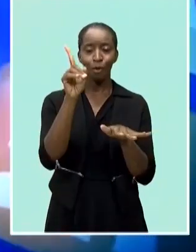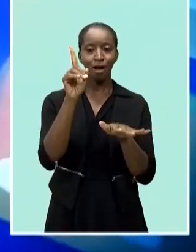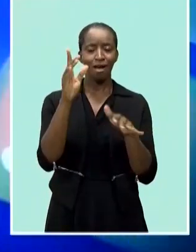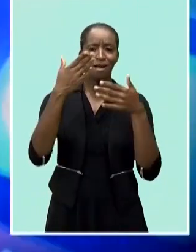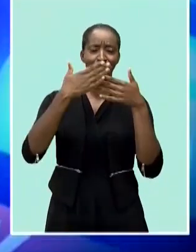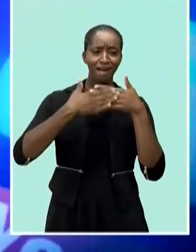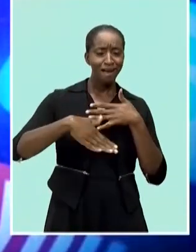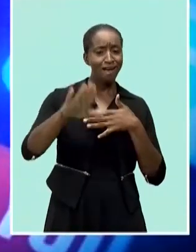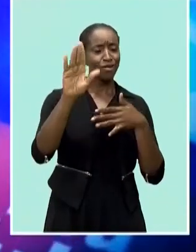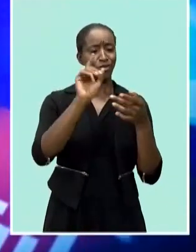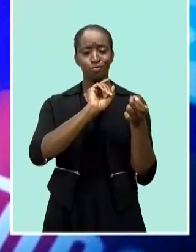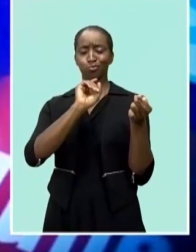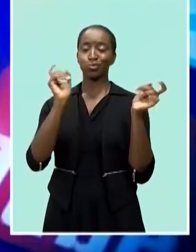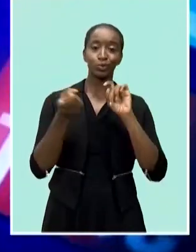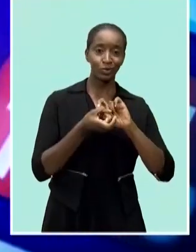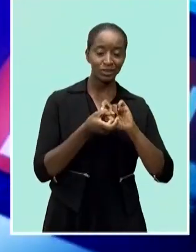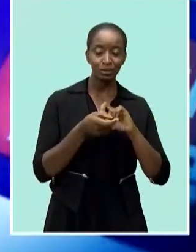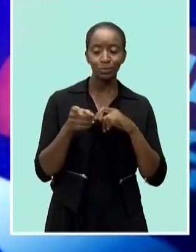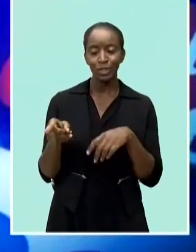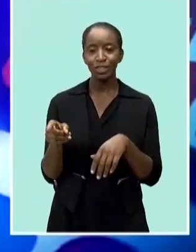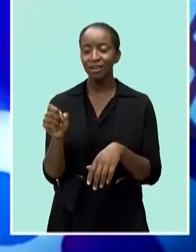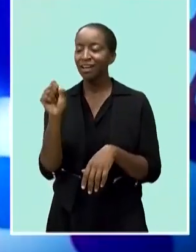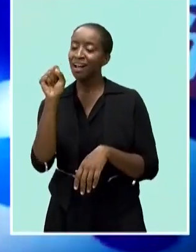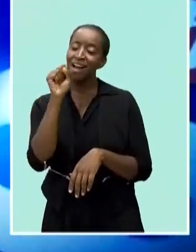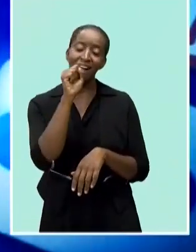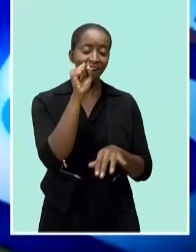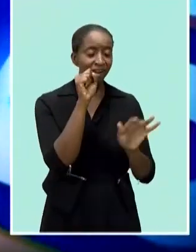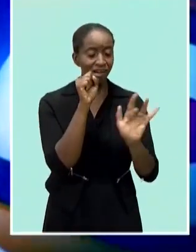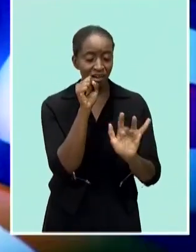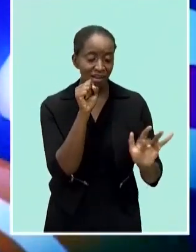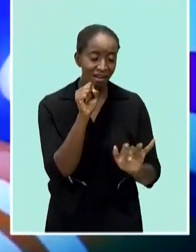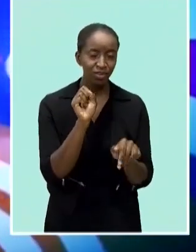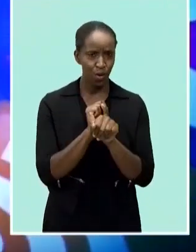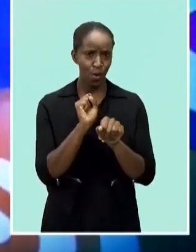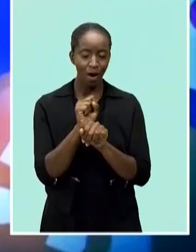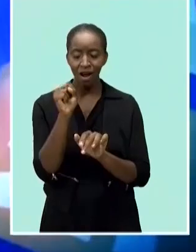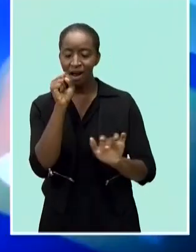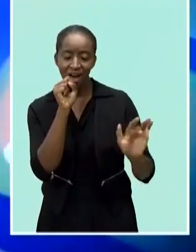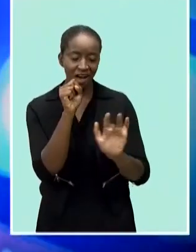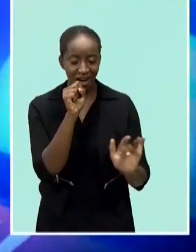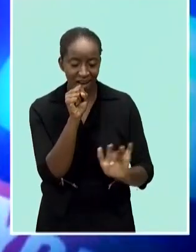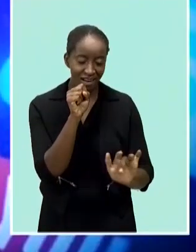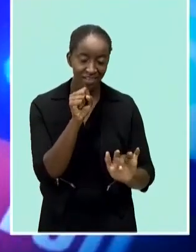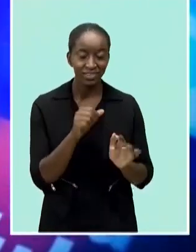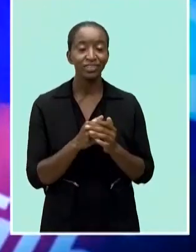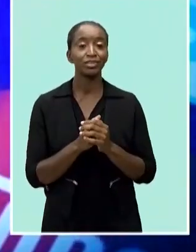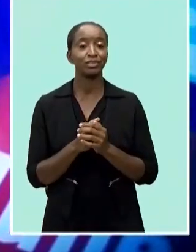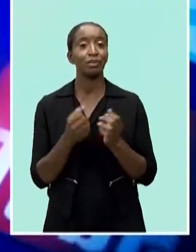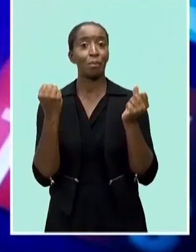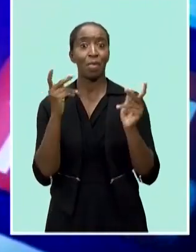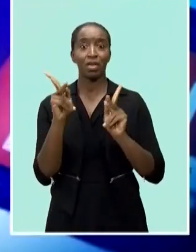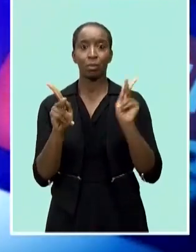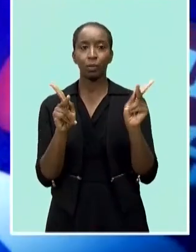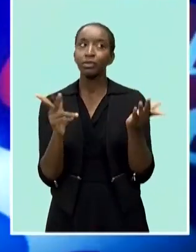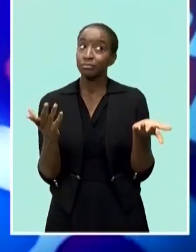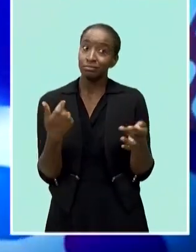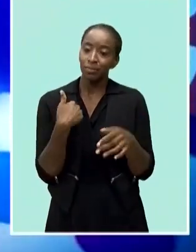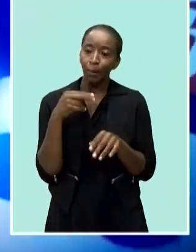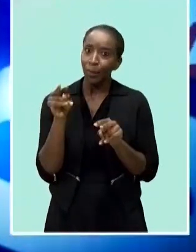recorded singing and ringing up a customer's bill because she was on the job. Well, millions of people, including me, I have to admit, have